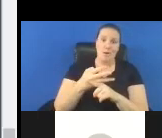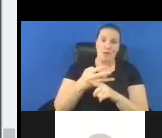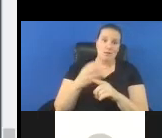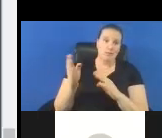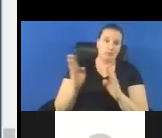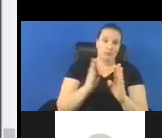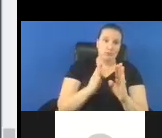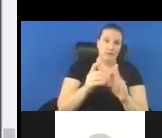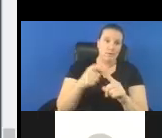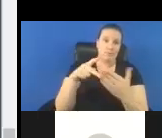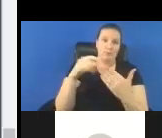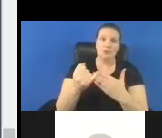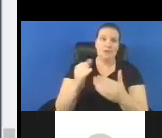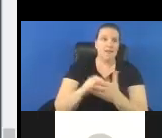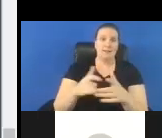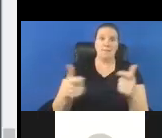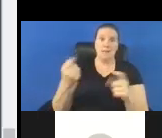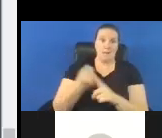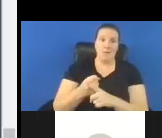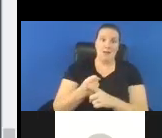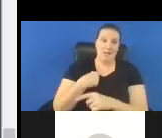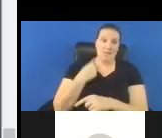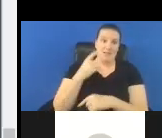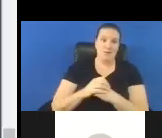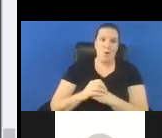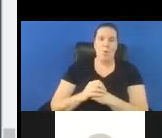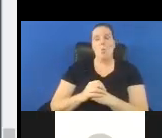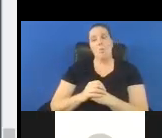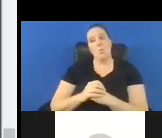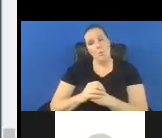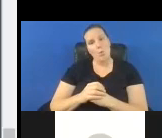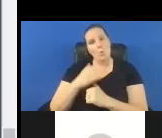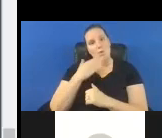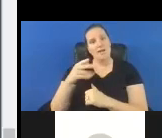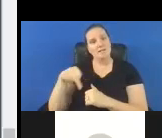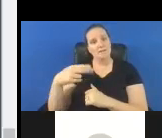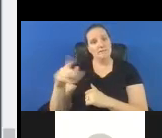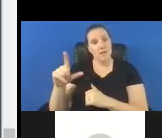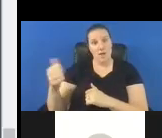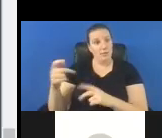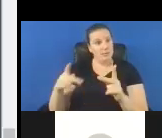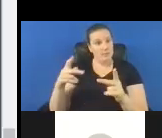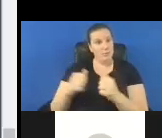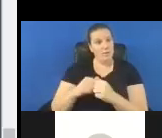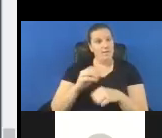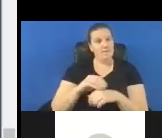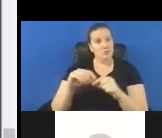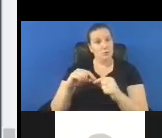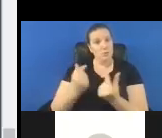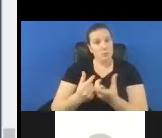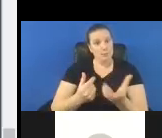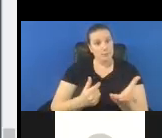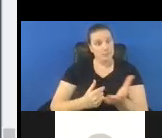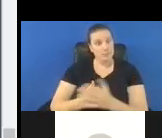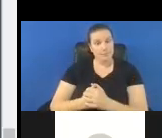in my world. Thanks, Phil. Anyone else on the advisory group?